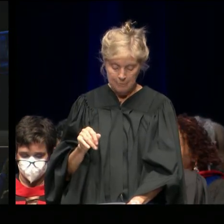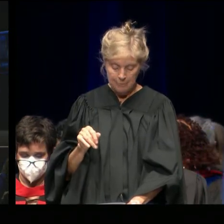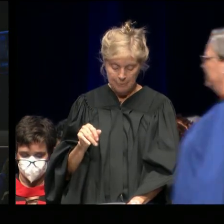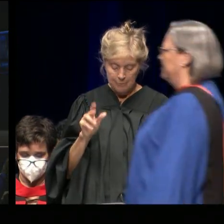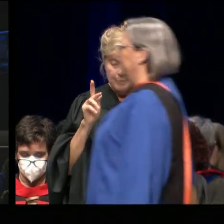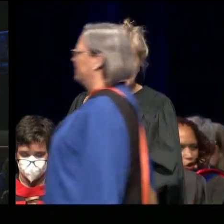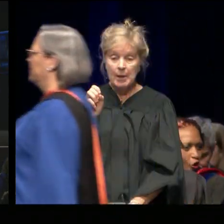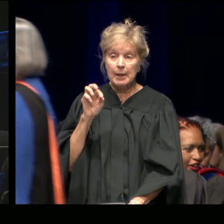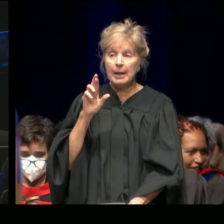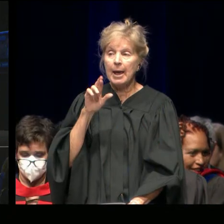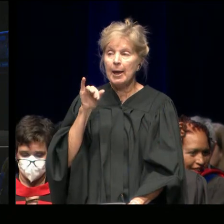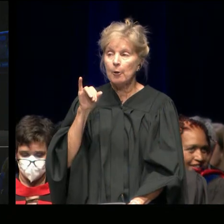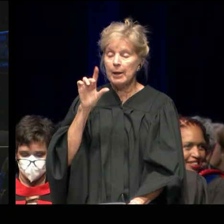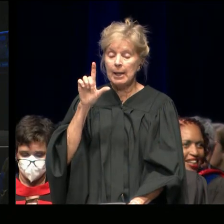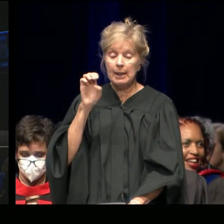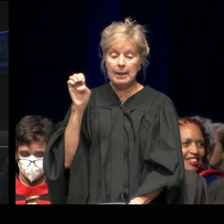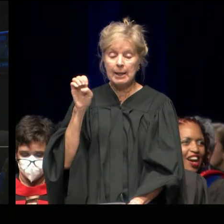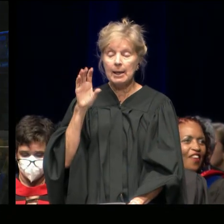Carrie Lee Constant.